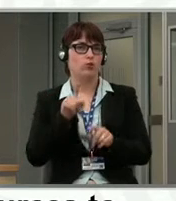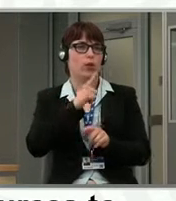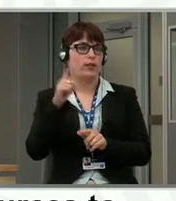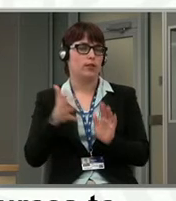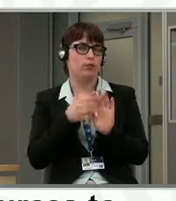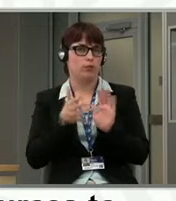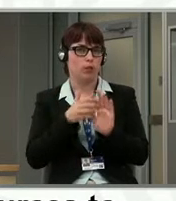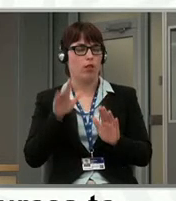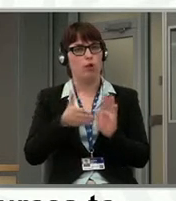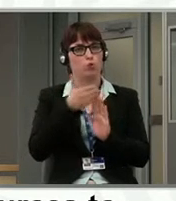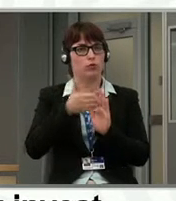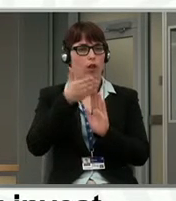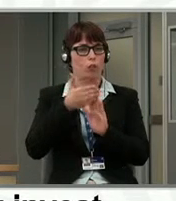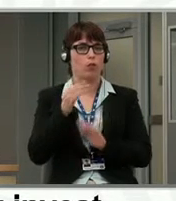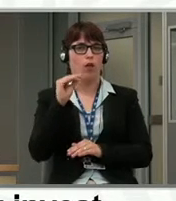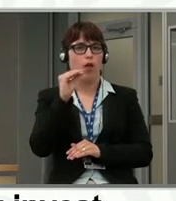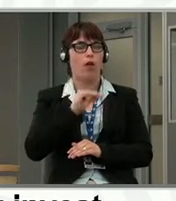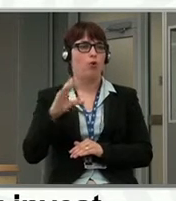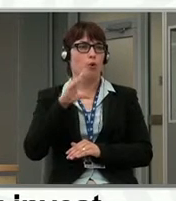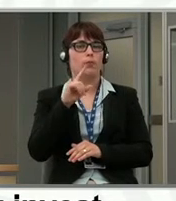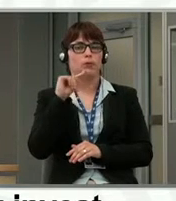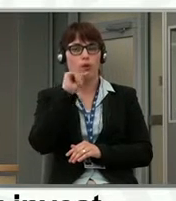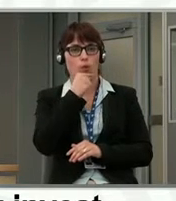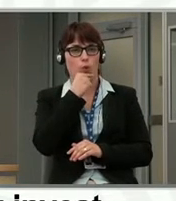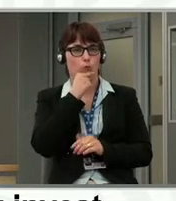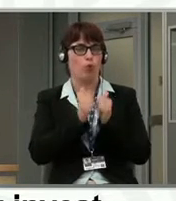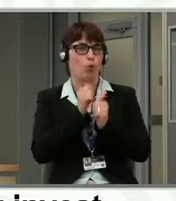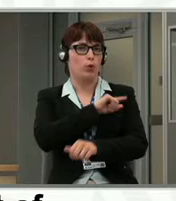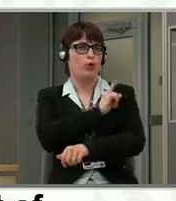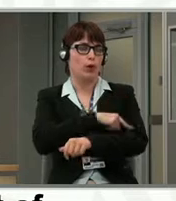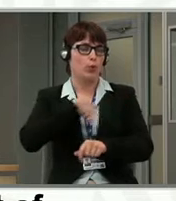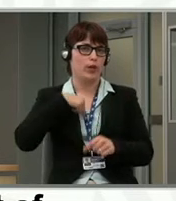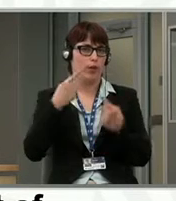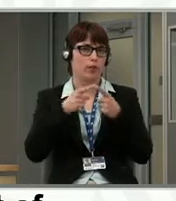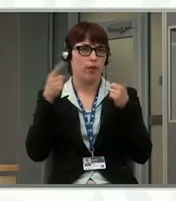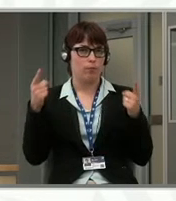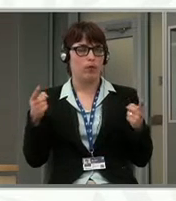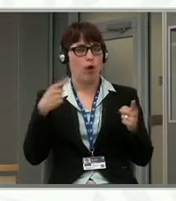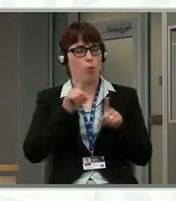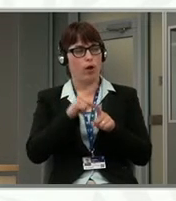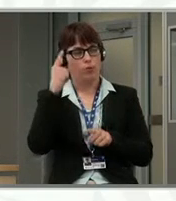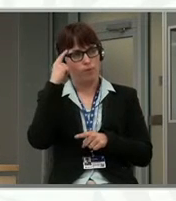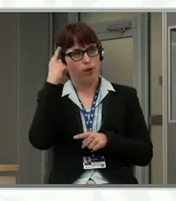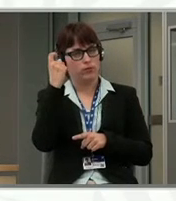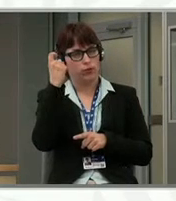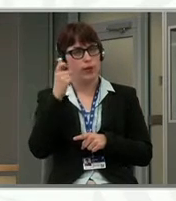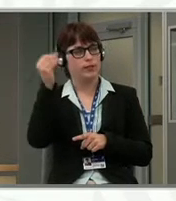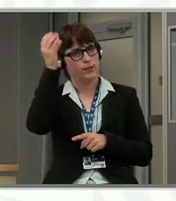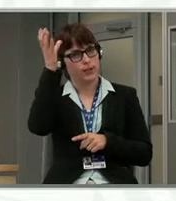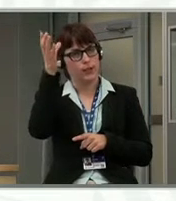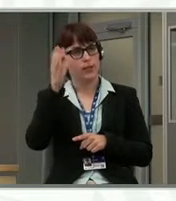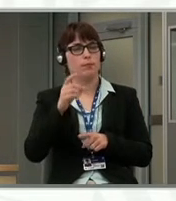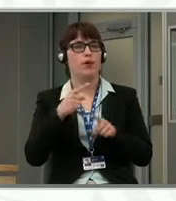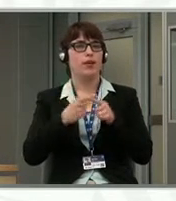objects and the development of various resources. We have to monitor the use of these resources efficiently